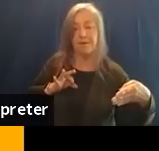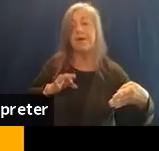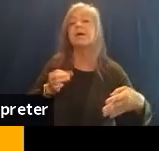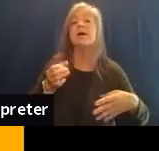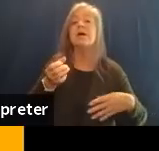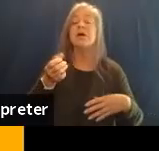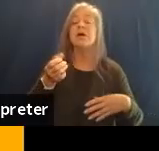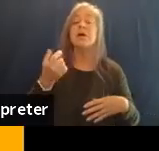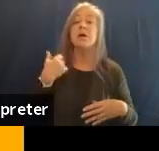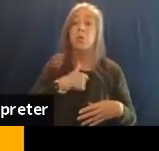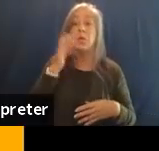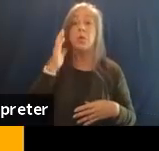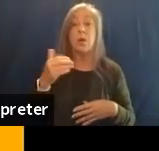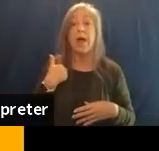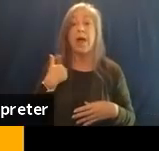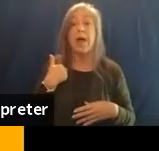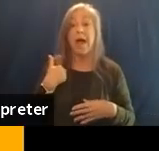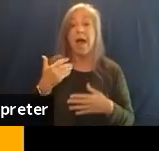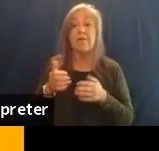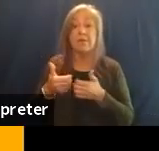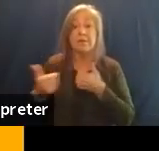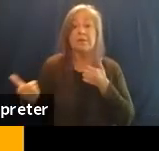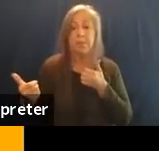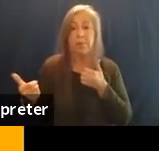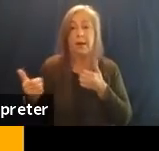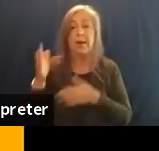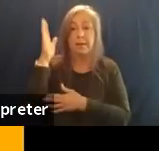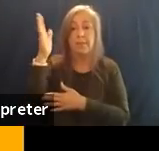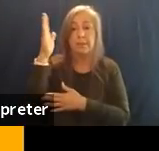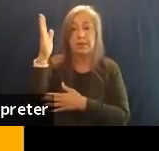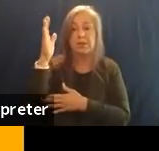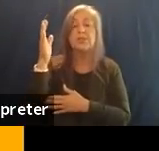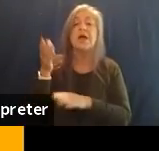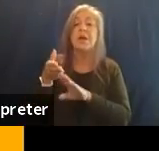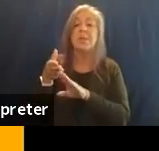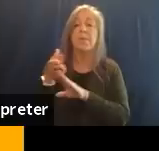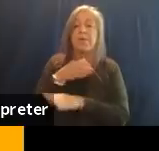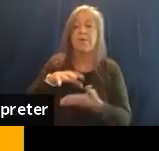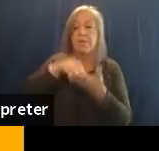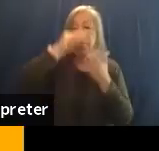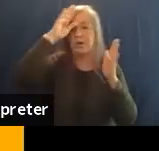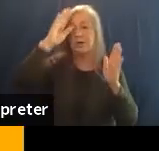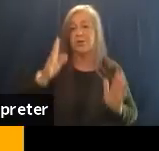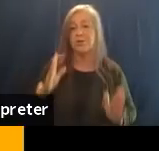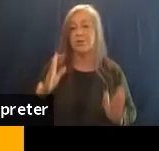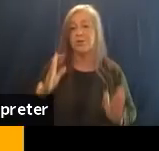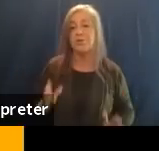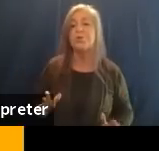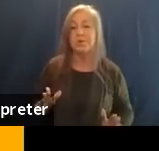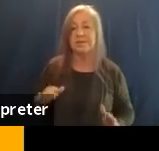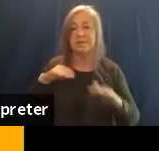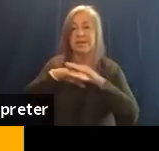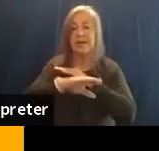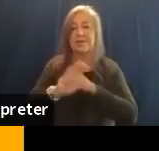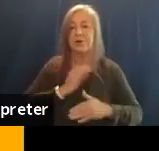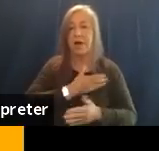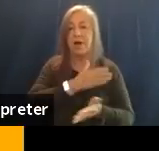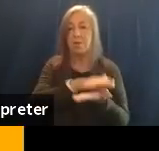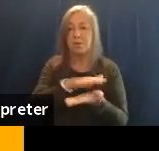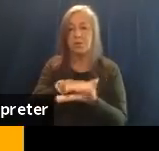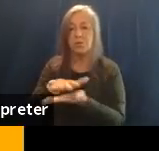webinar when our students are, just before our students come back to school, lots of safety practices